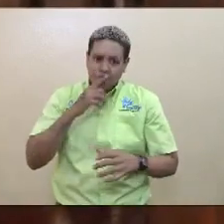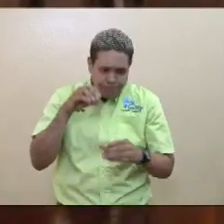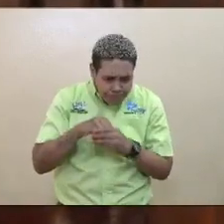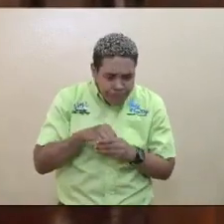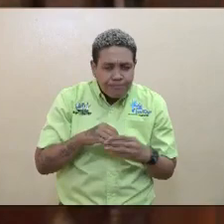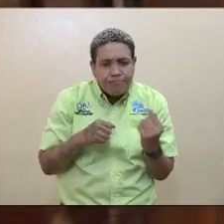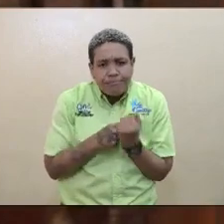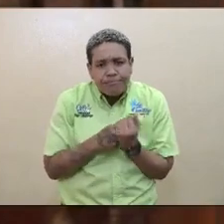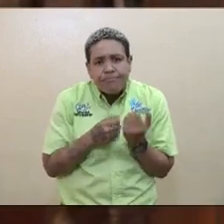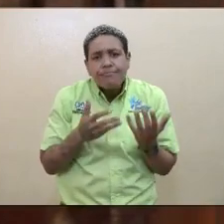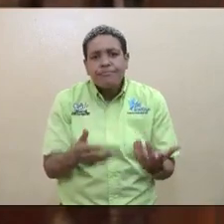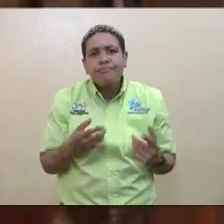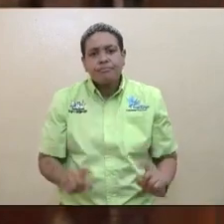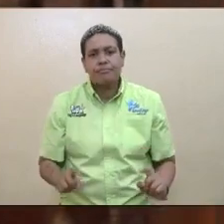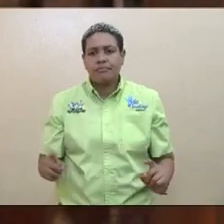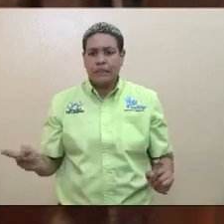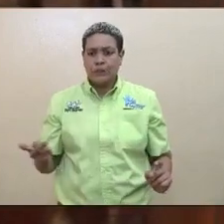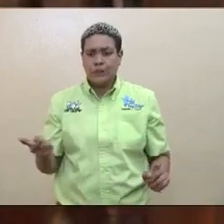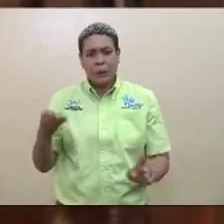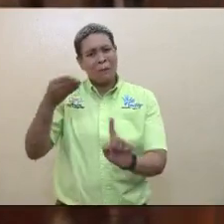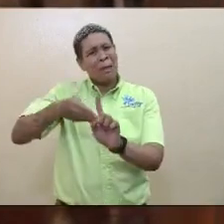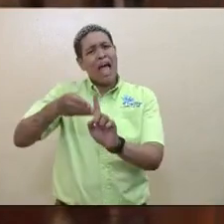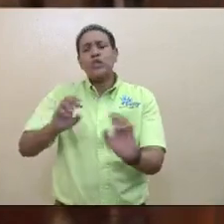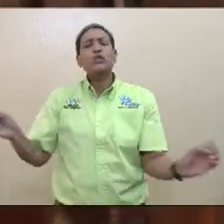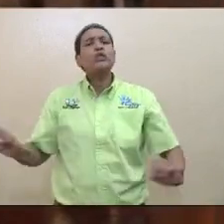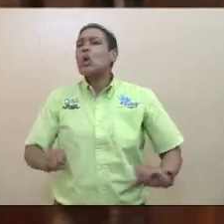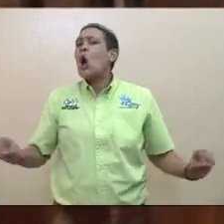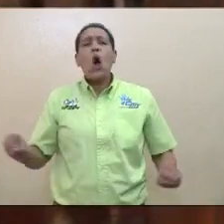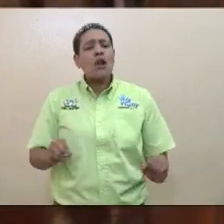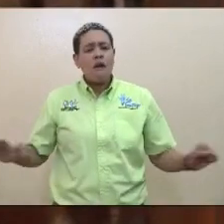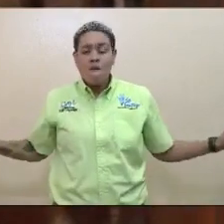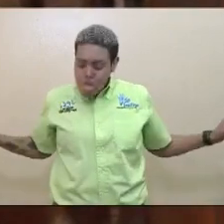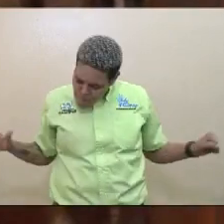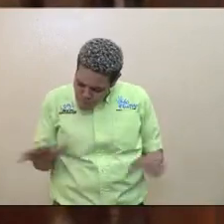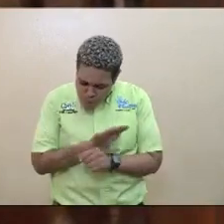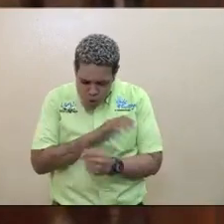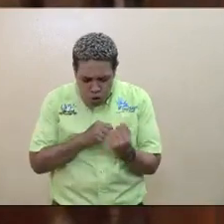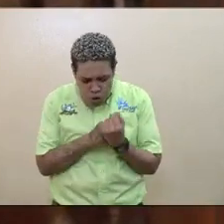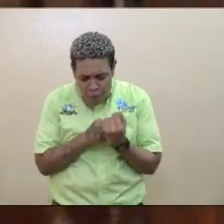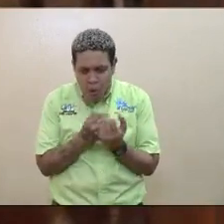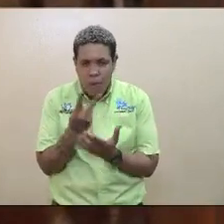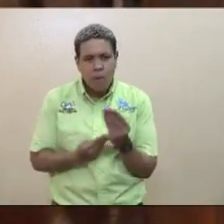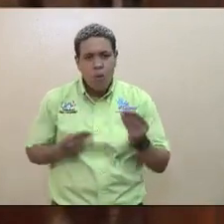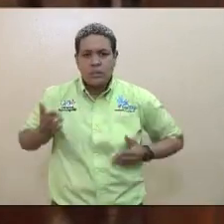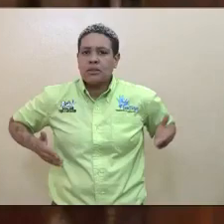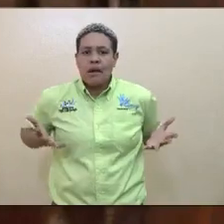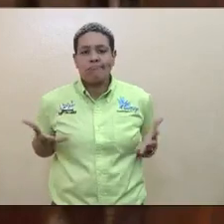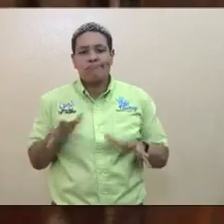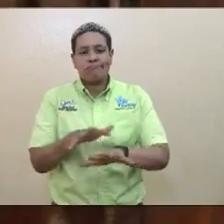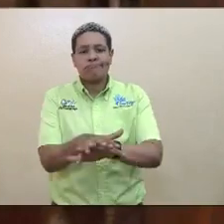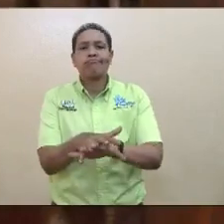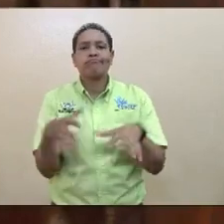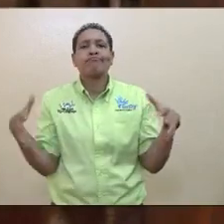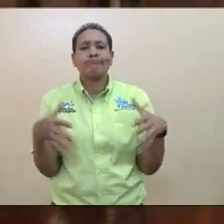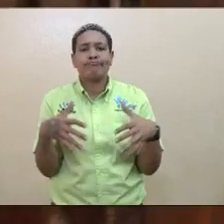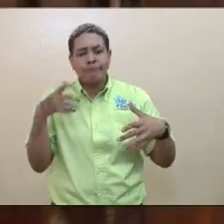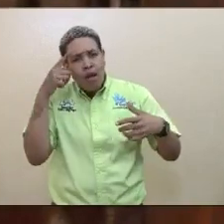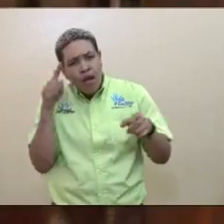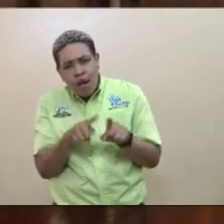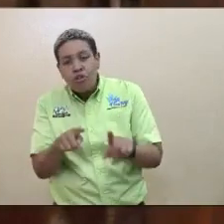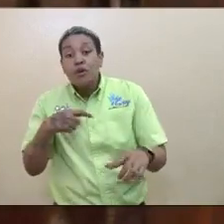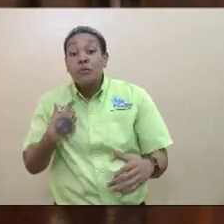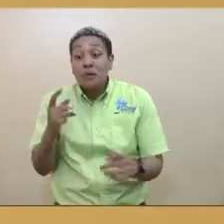board. So that truly this is then not a partisan endeavor. And so we waited, we took